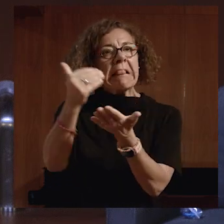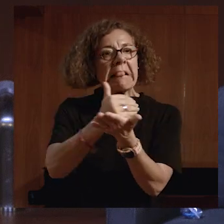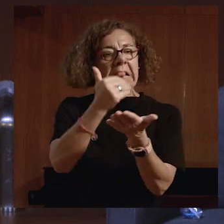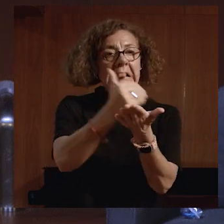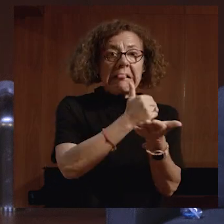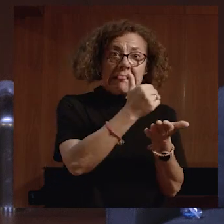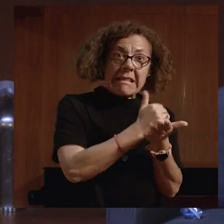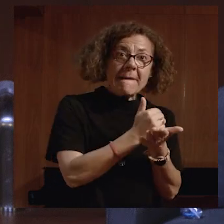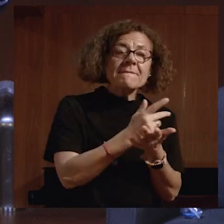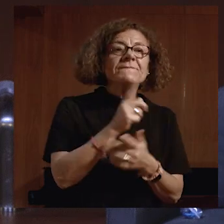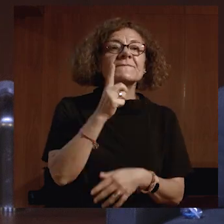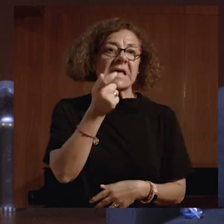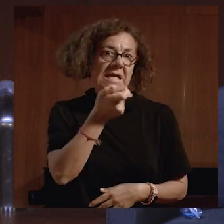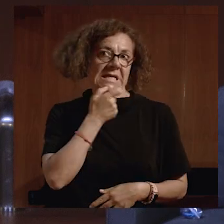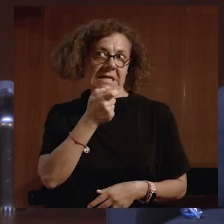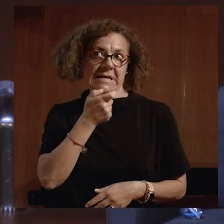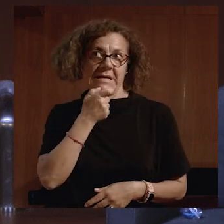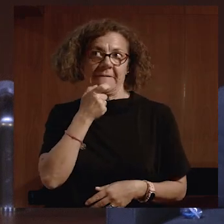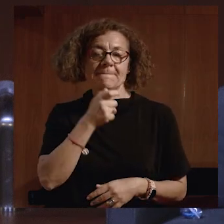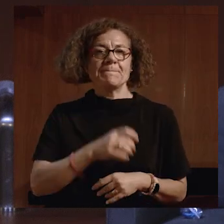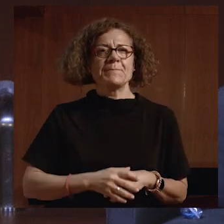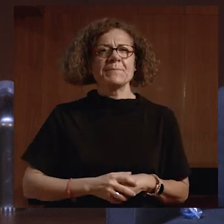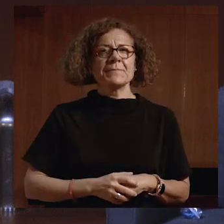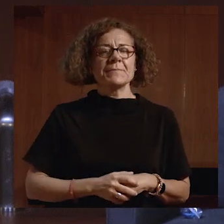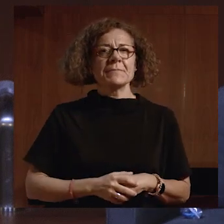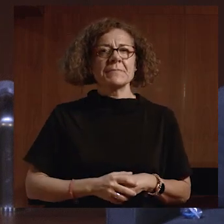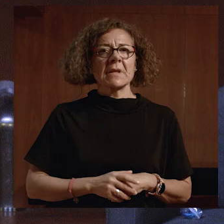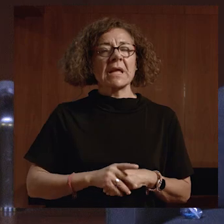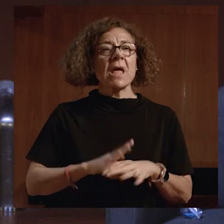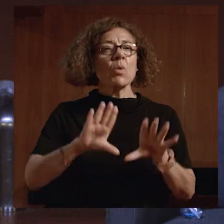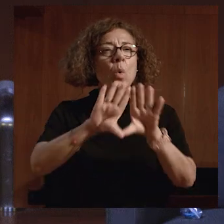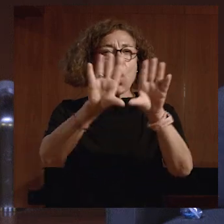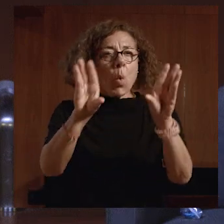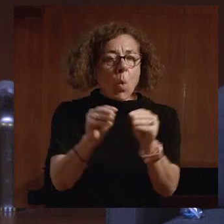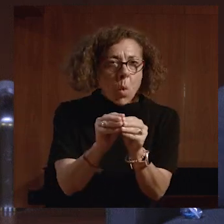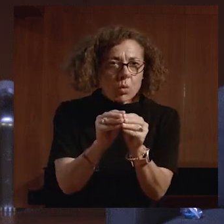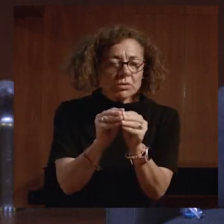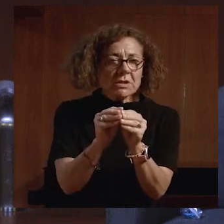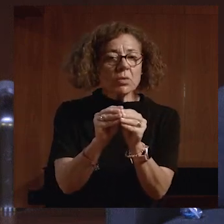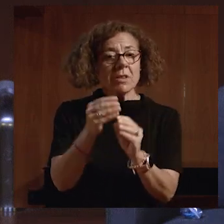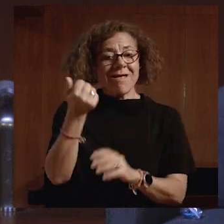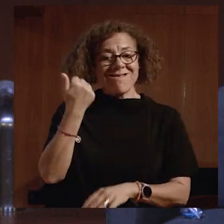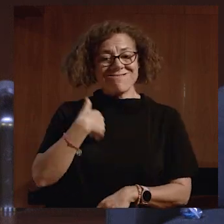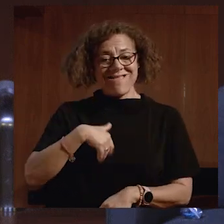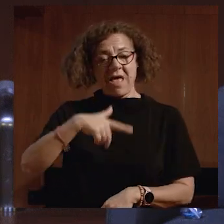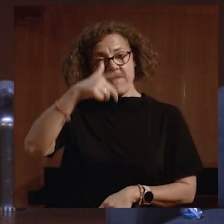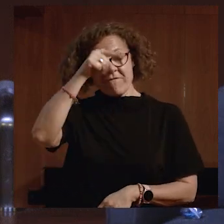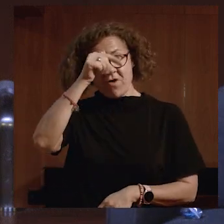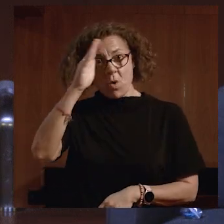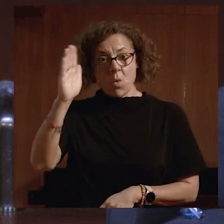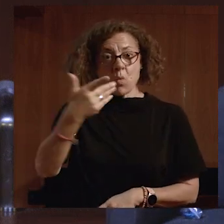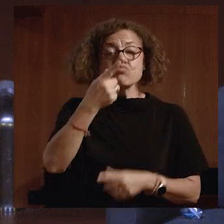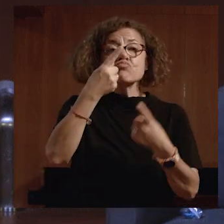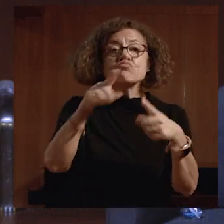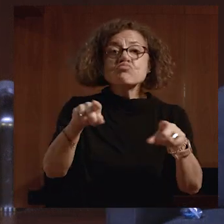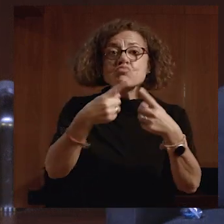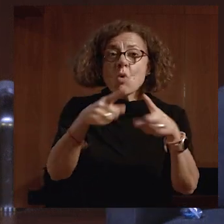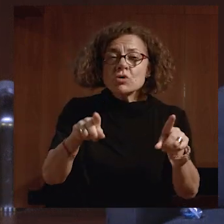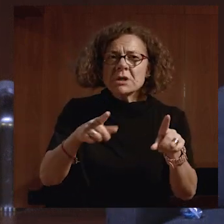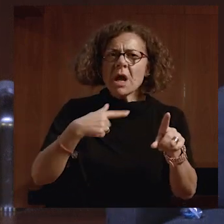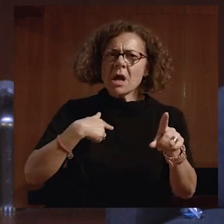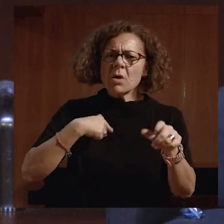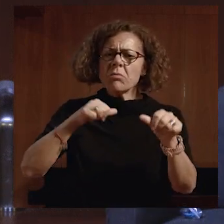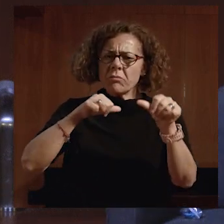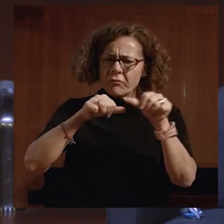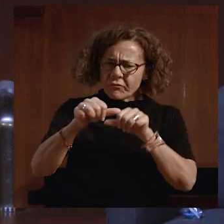artists graduating from school who have the potential for an international career. And everything the charity is about